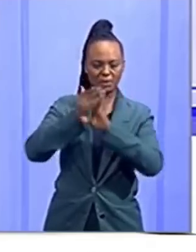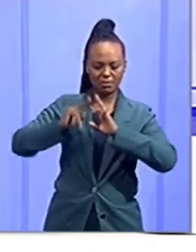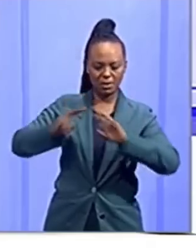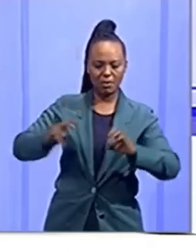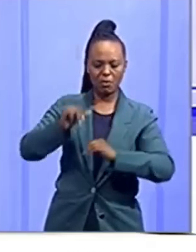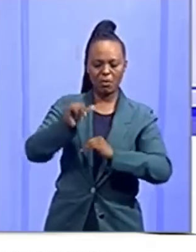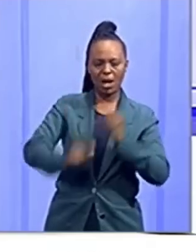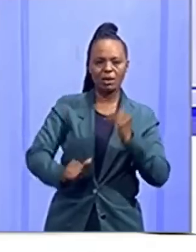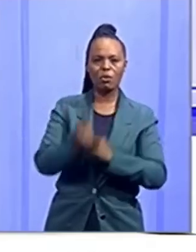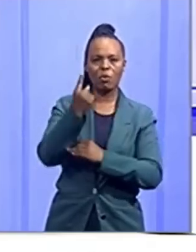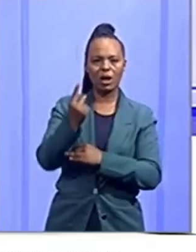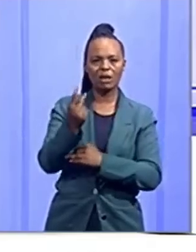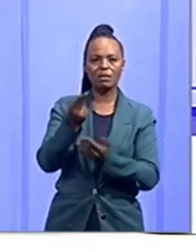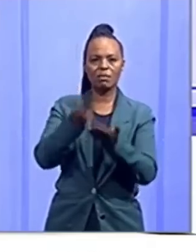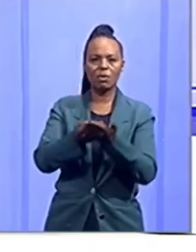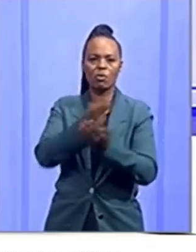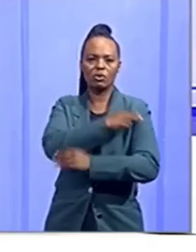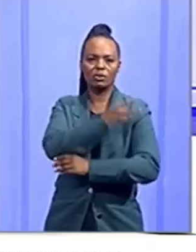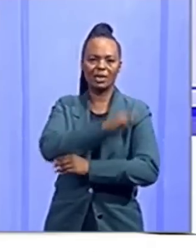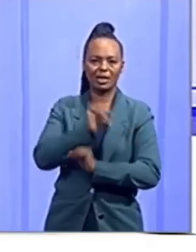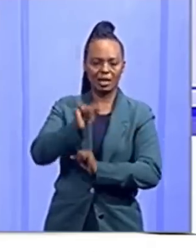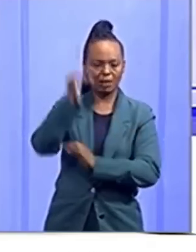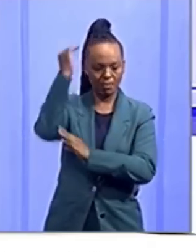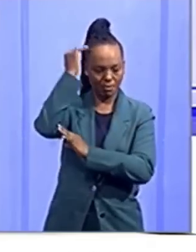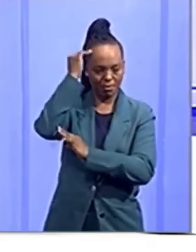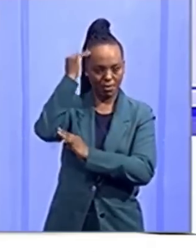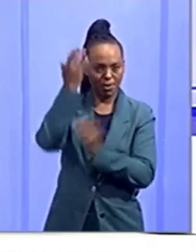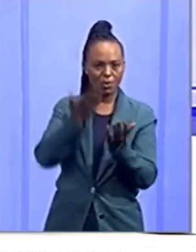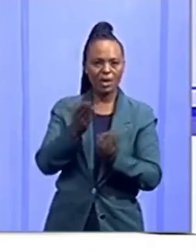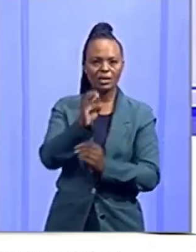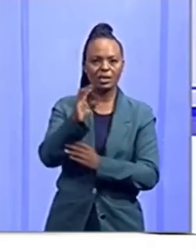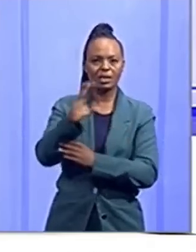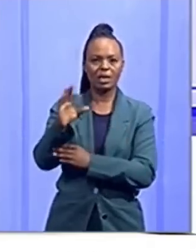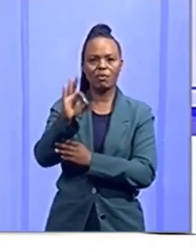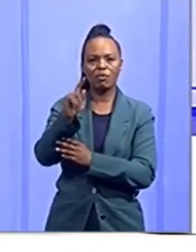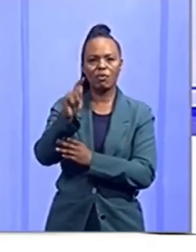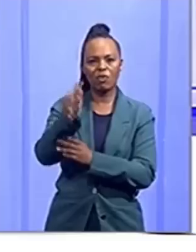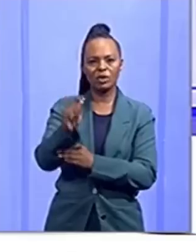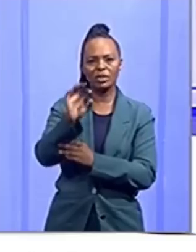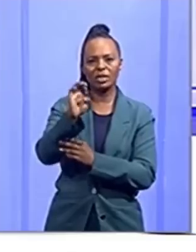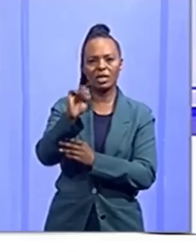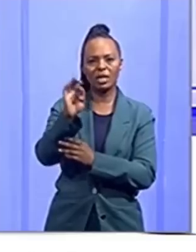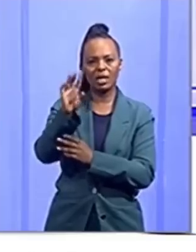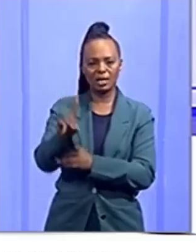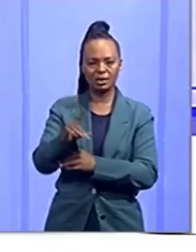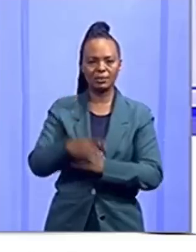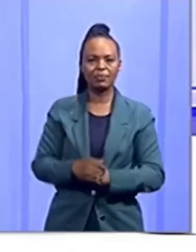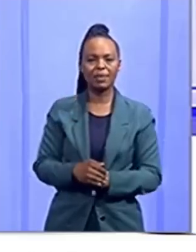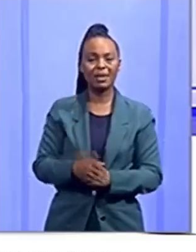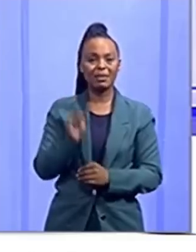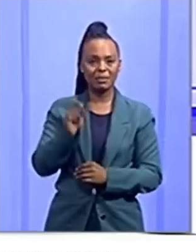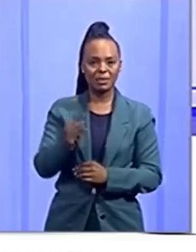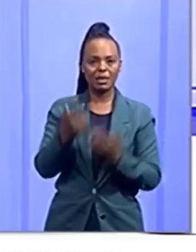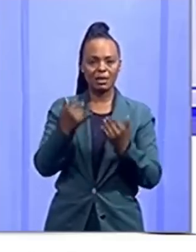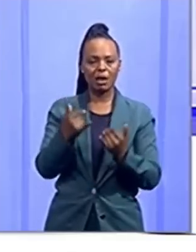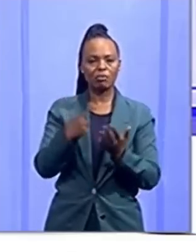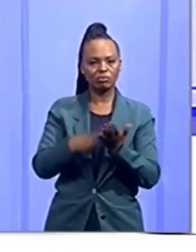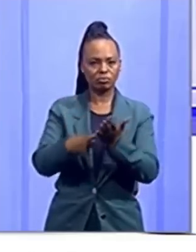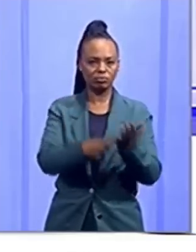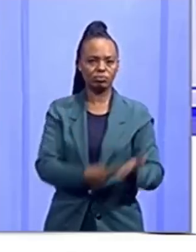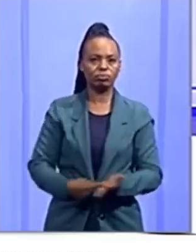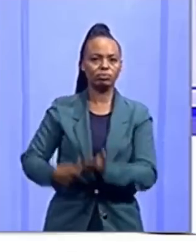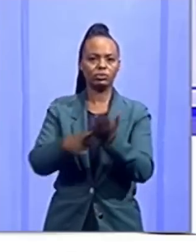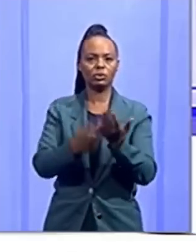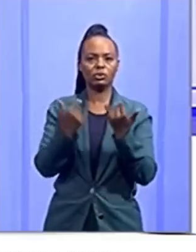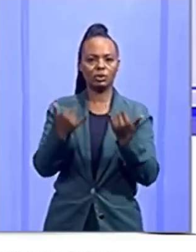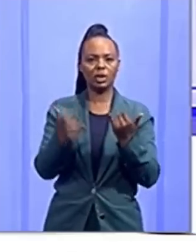kwa bookelong jwa malwetse a tlhaloganyo ba Fort England kwa Eastern Cape. Morero o ne o betswe go rediwa gompieno kwa